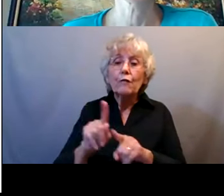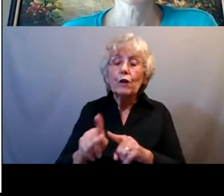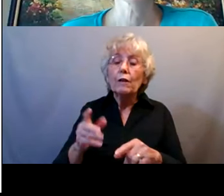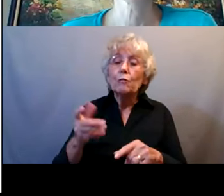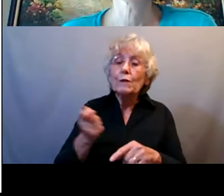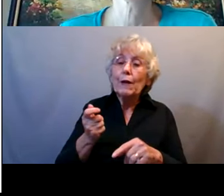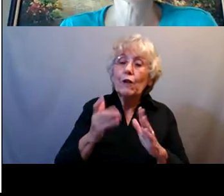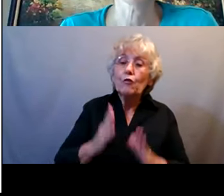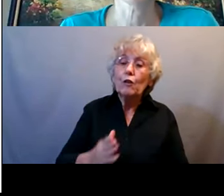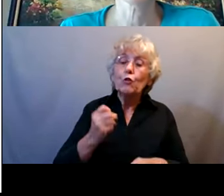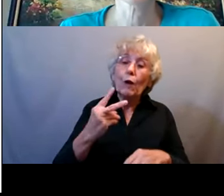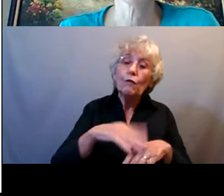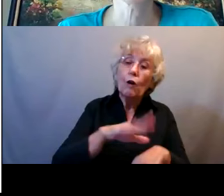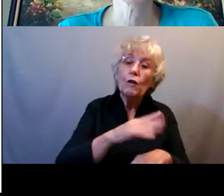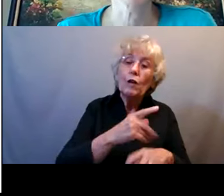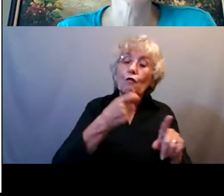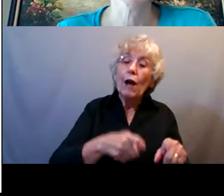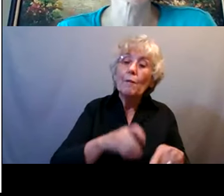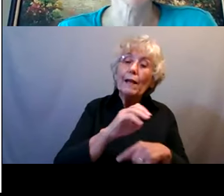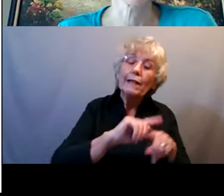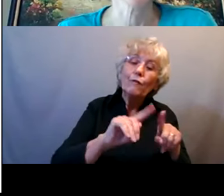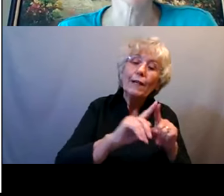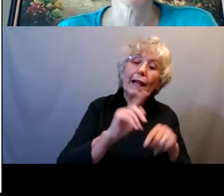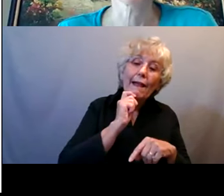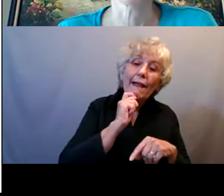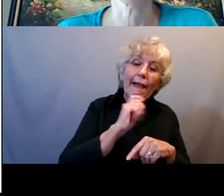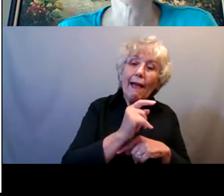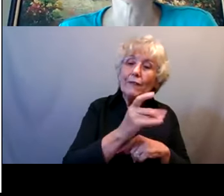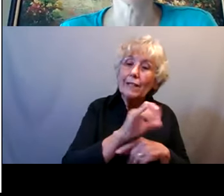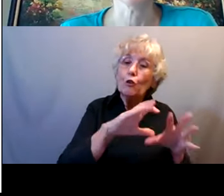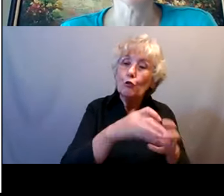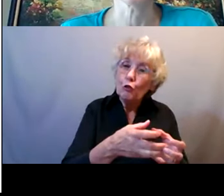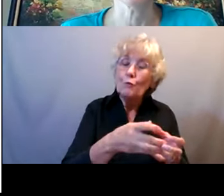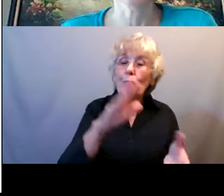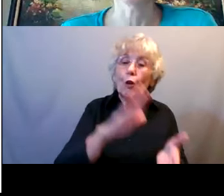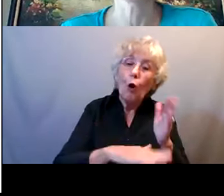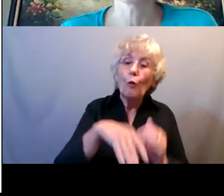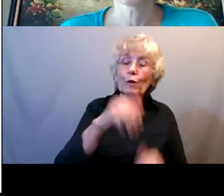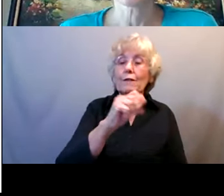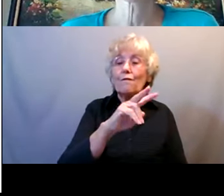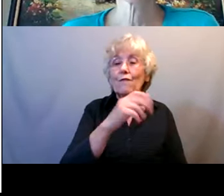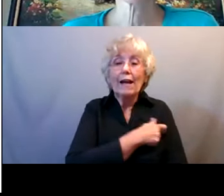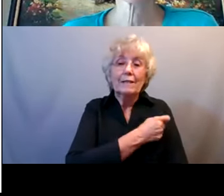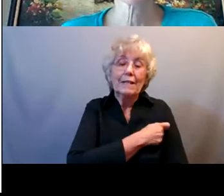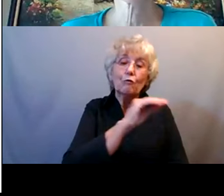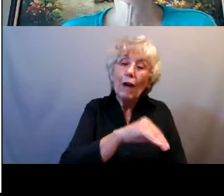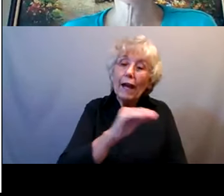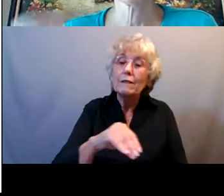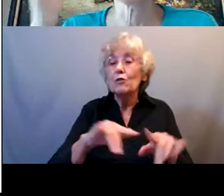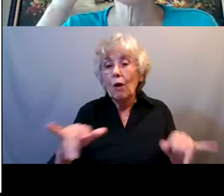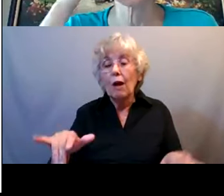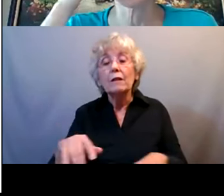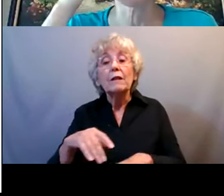and older from the race or ethnic group with the lowest baseline vaccination rate who received at least one dose. So what we're trying to